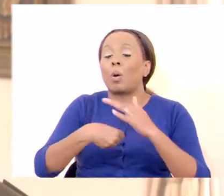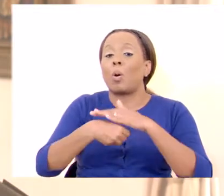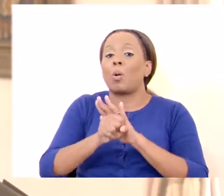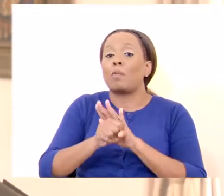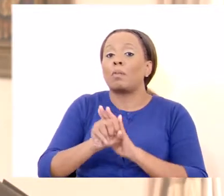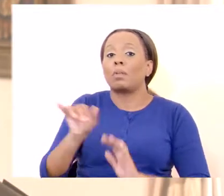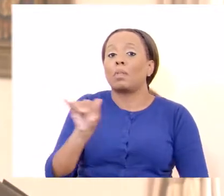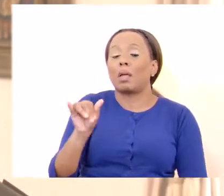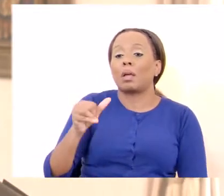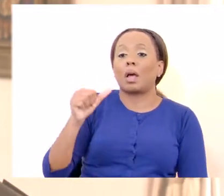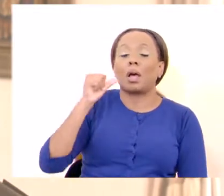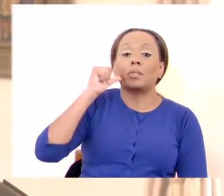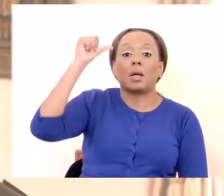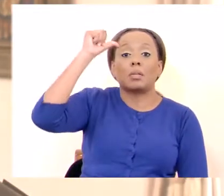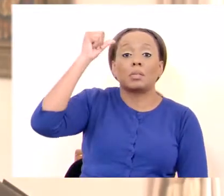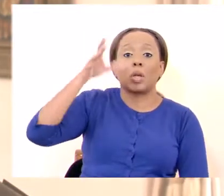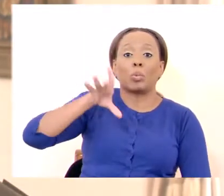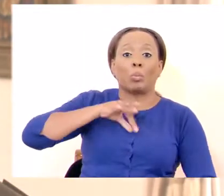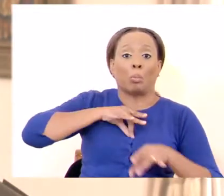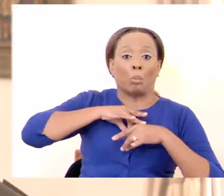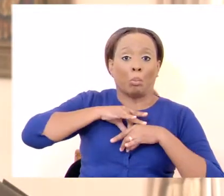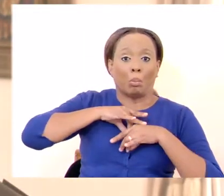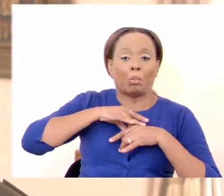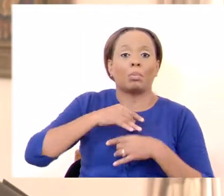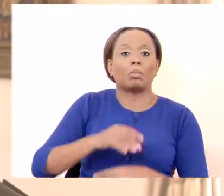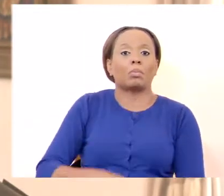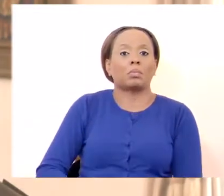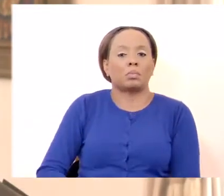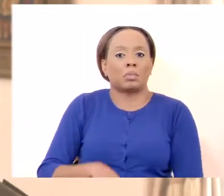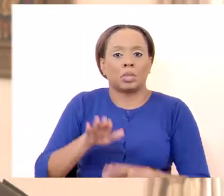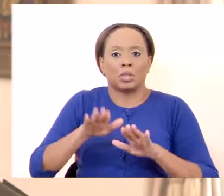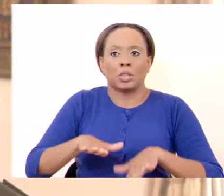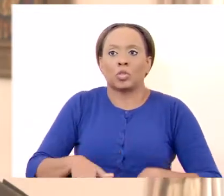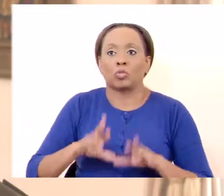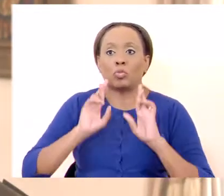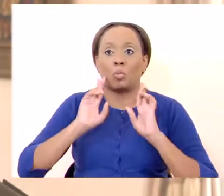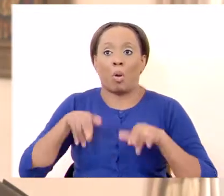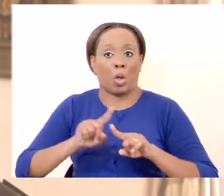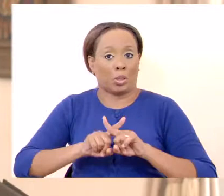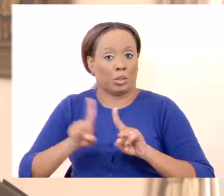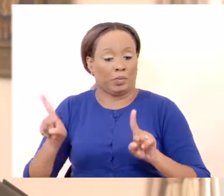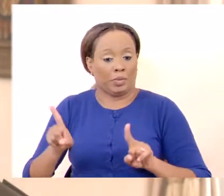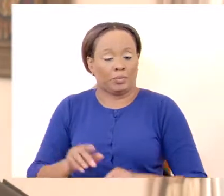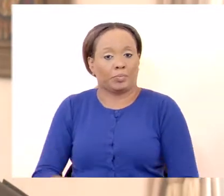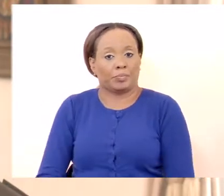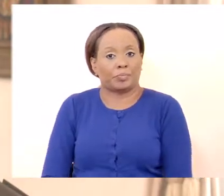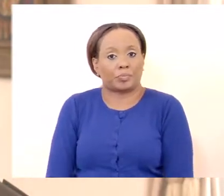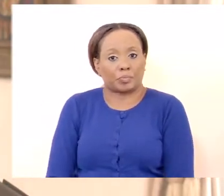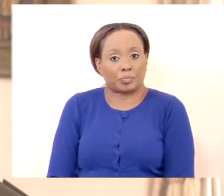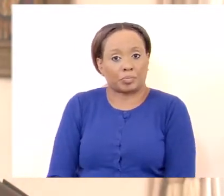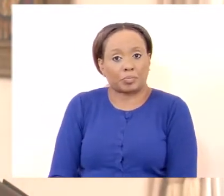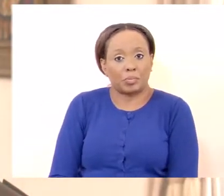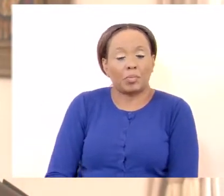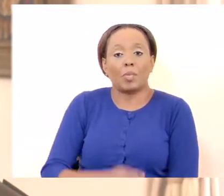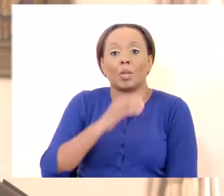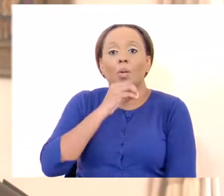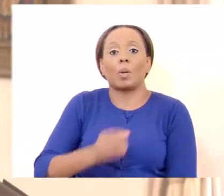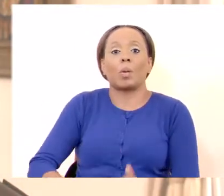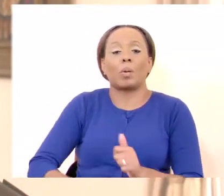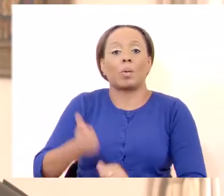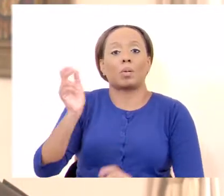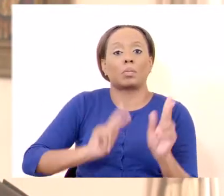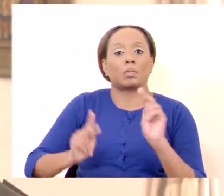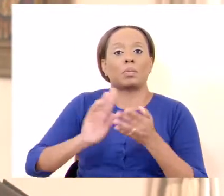from. You are all aware that children react a bit differently. Older people get severely